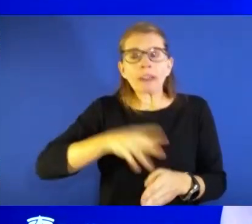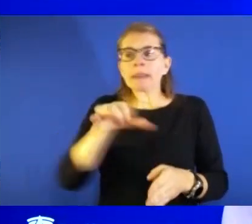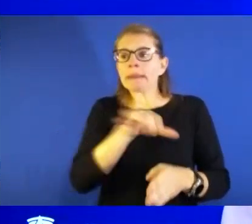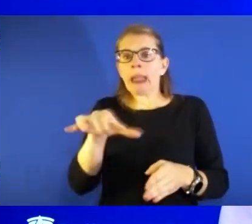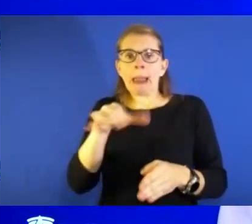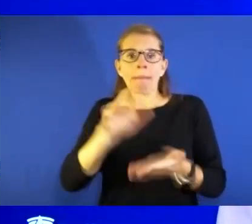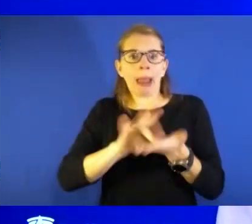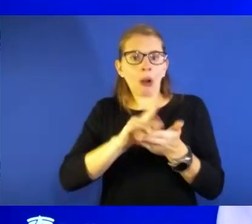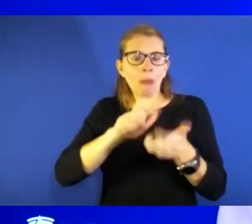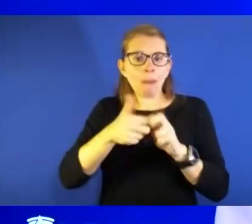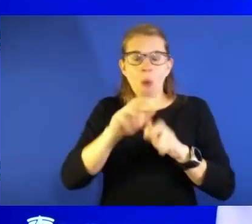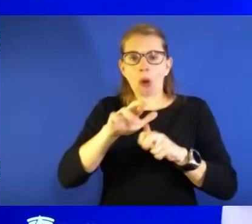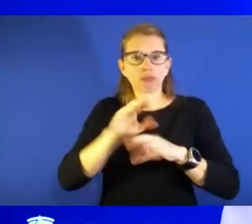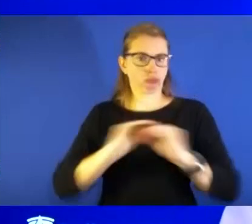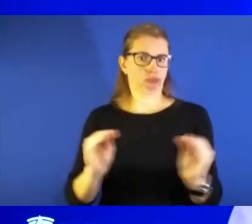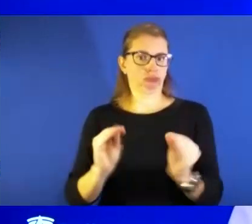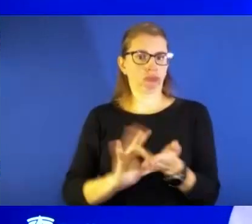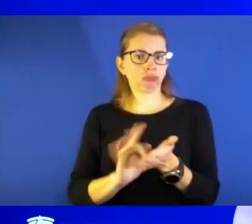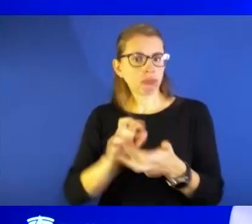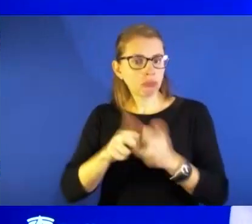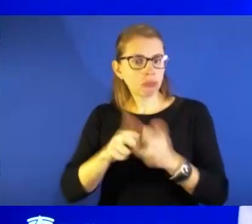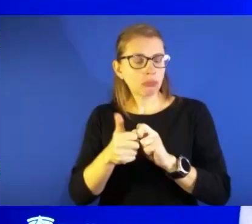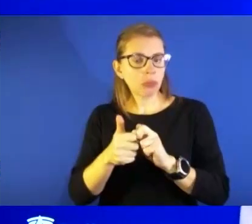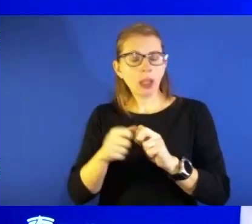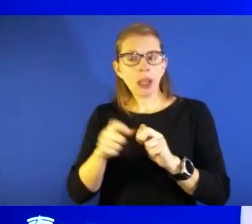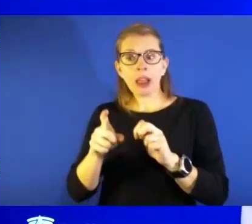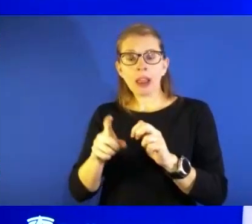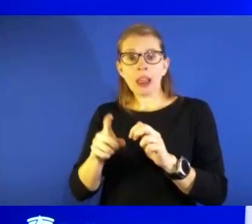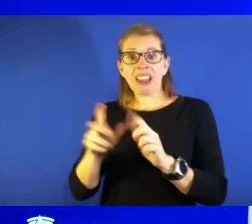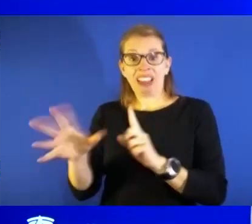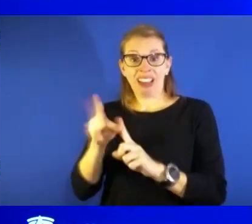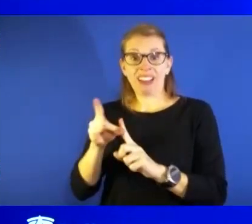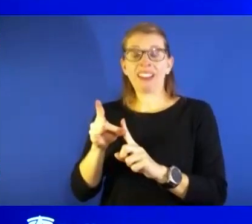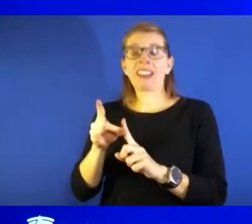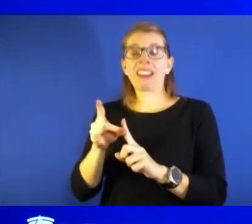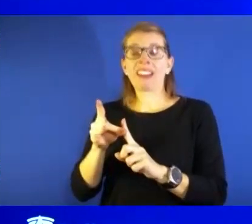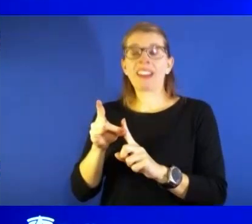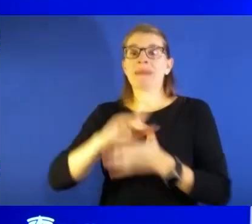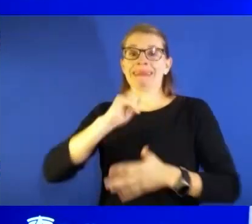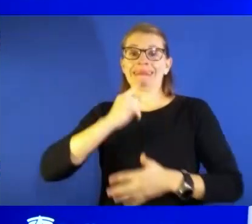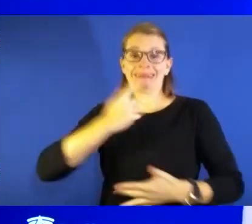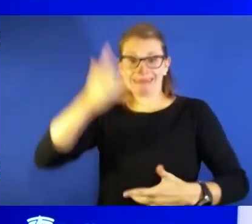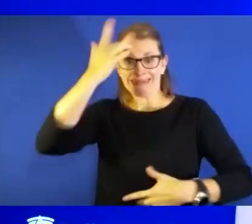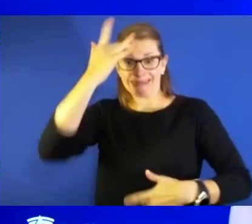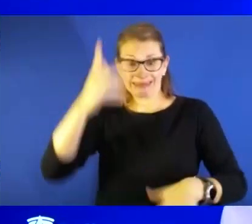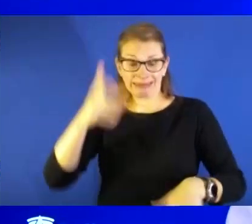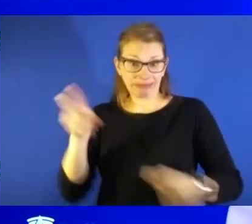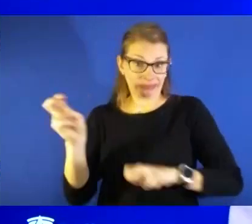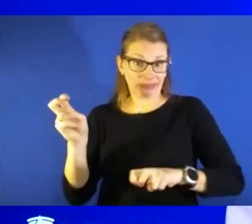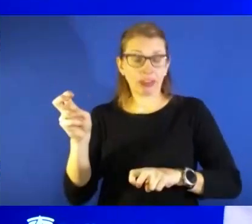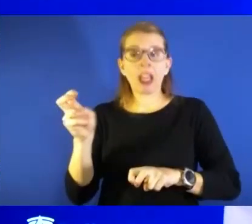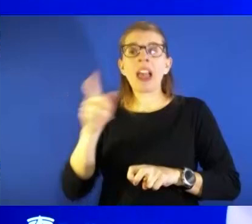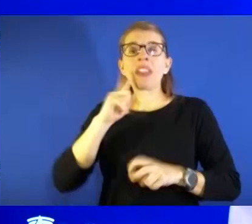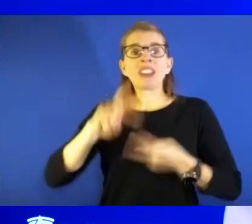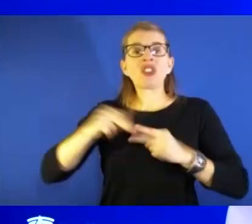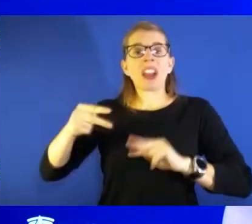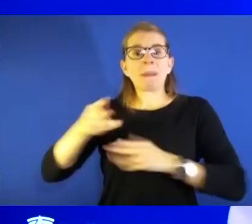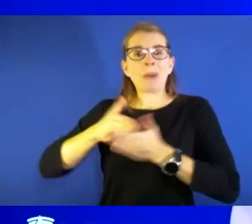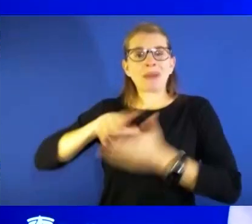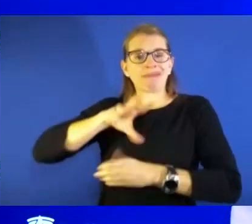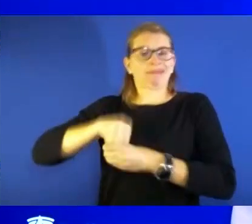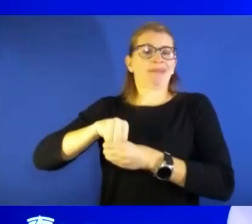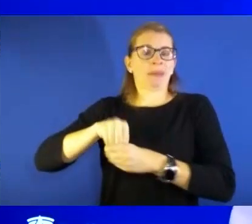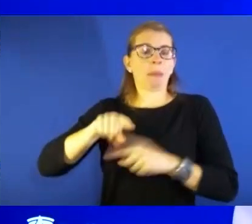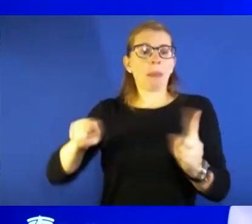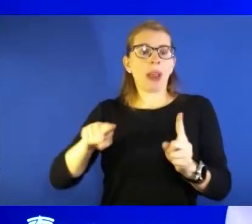medical problems, who get very severely ill. We do believe there are genetic components that come there, but again, genetic components are not just